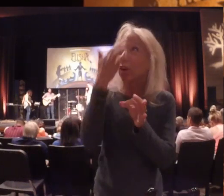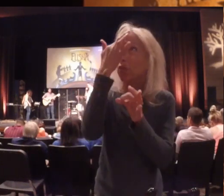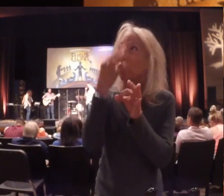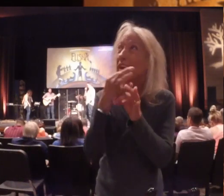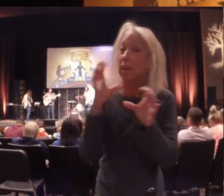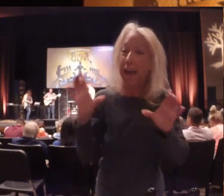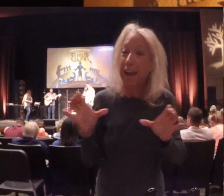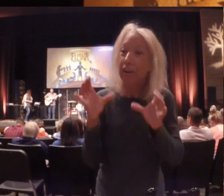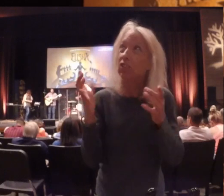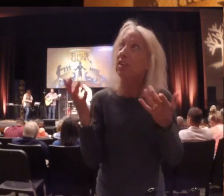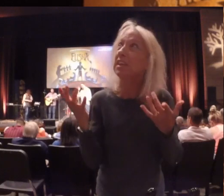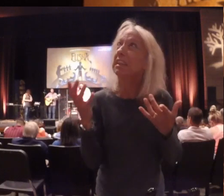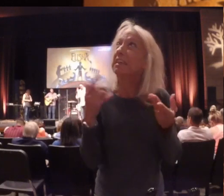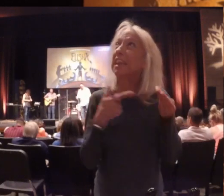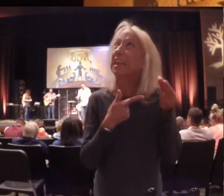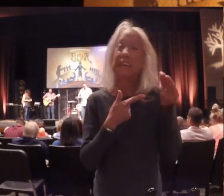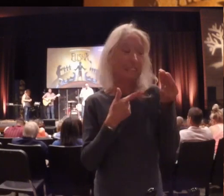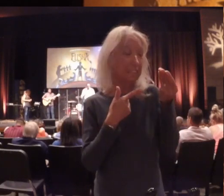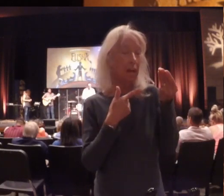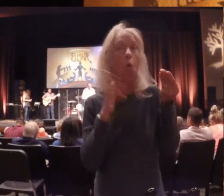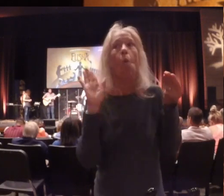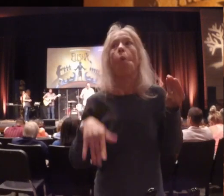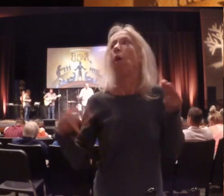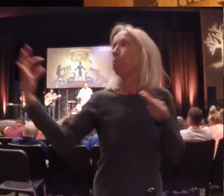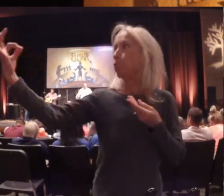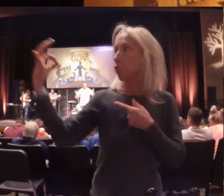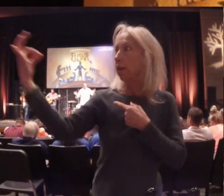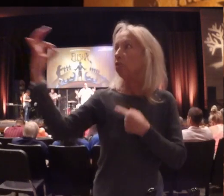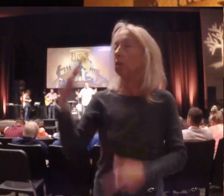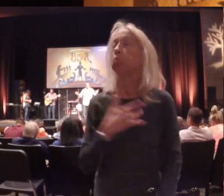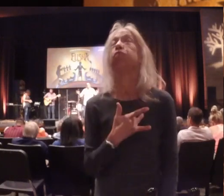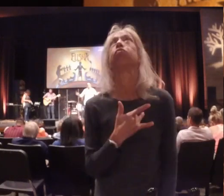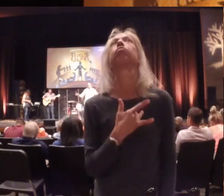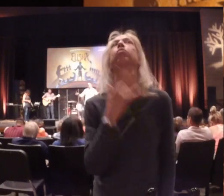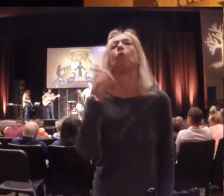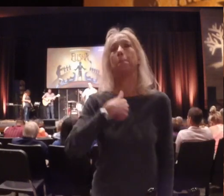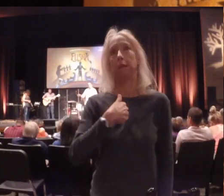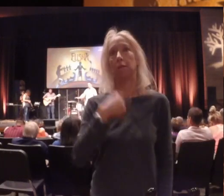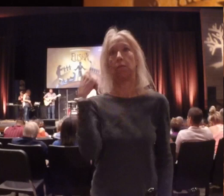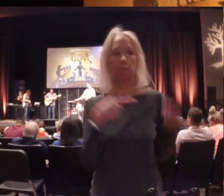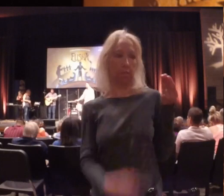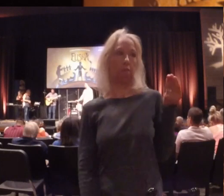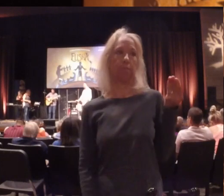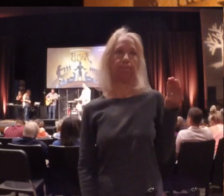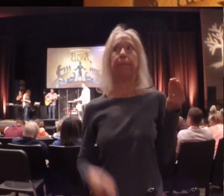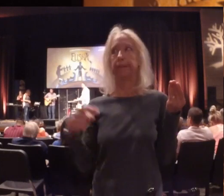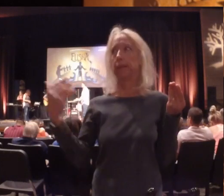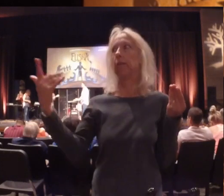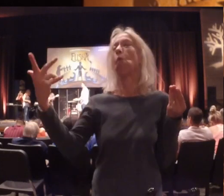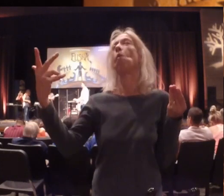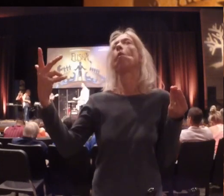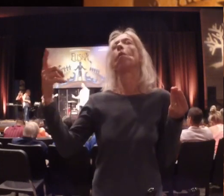so that he can show you his faithfulness. And you're like, this message was for me today, for this particular